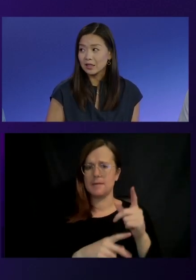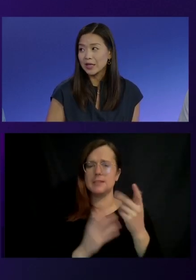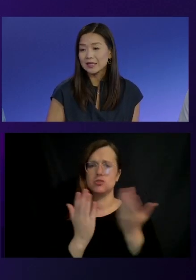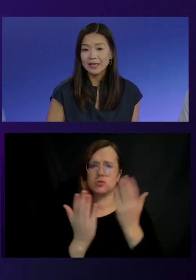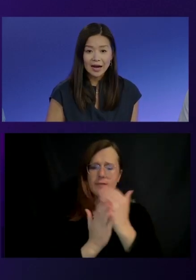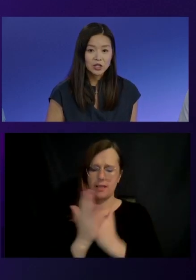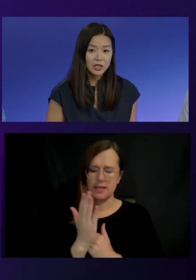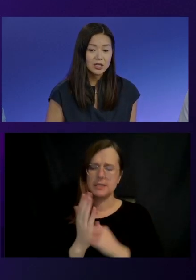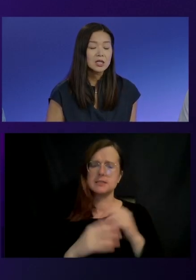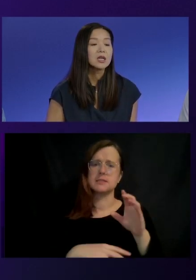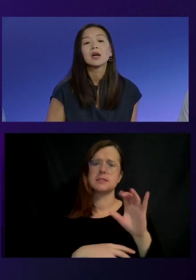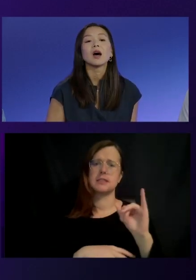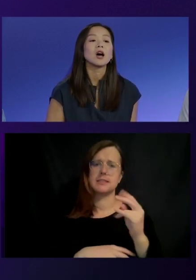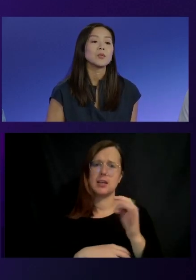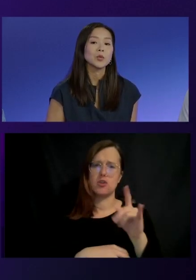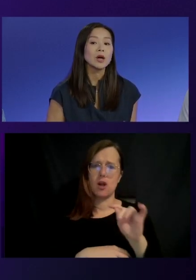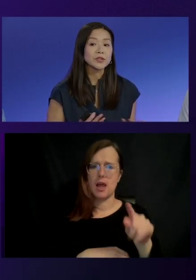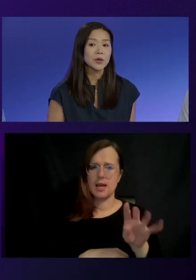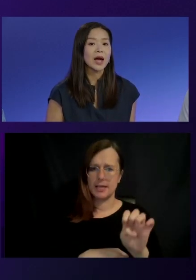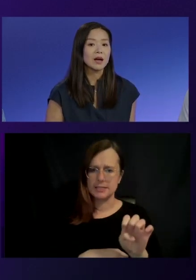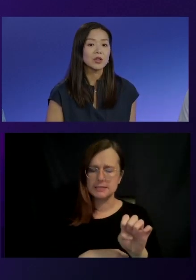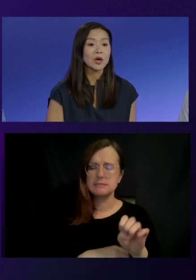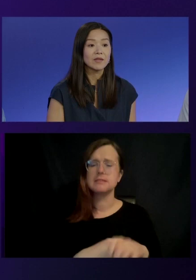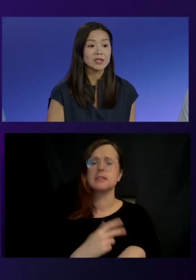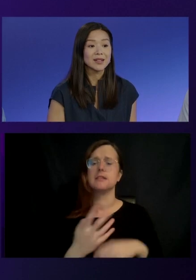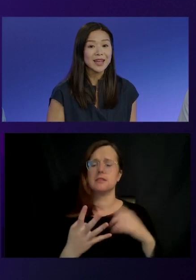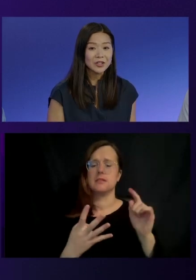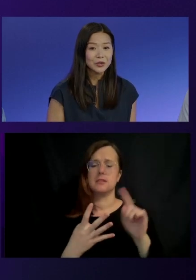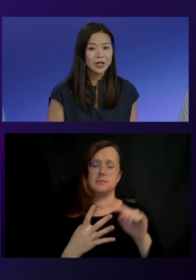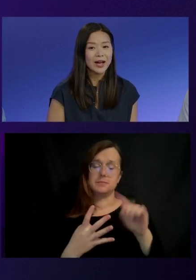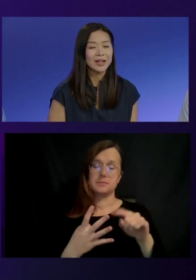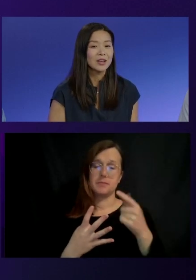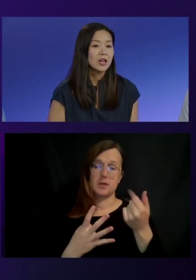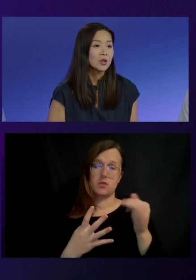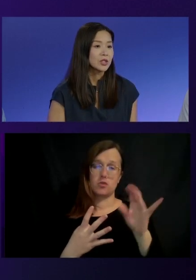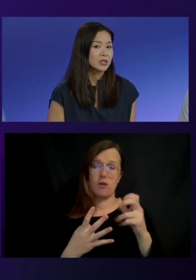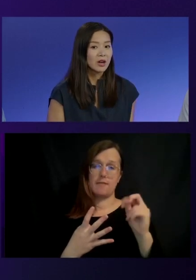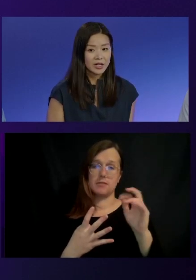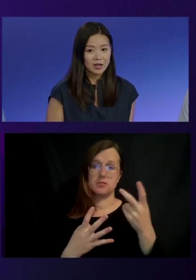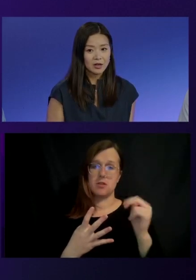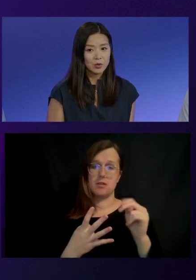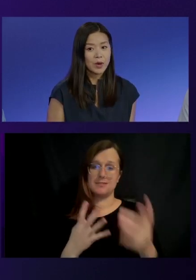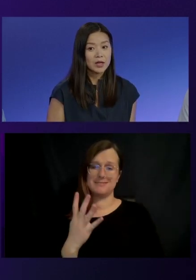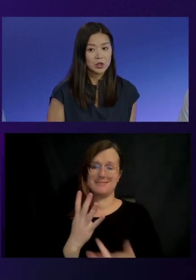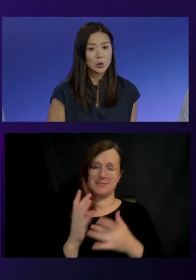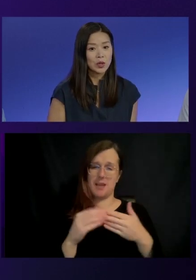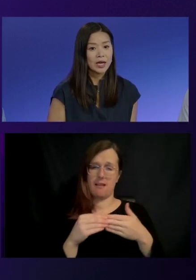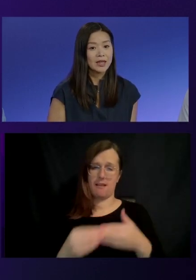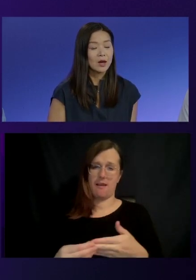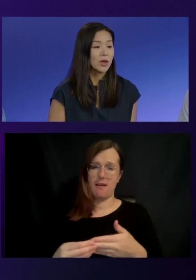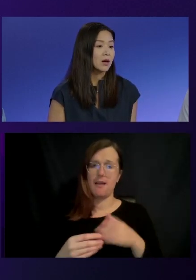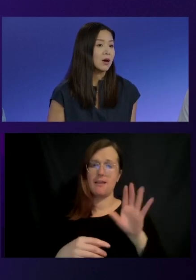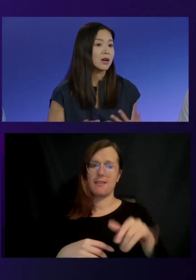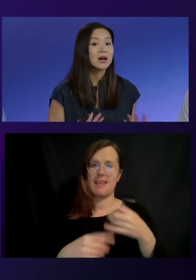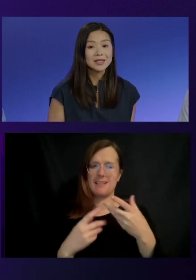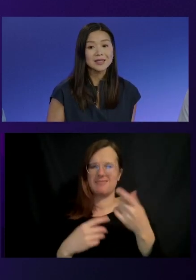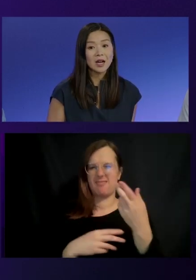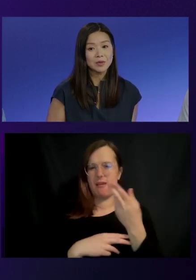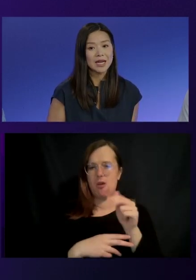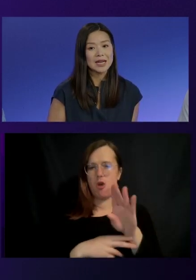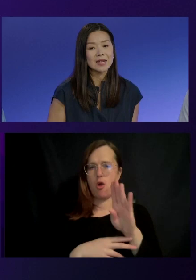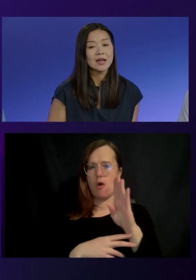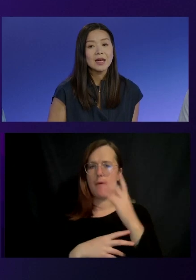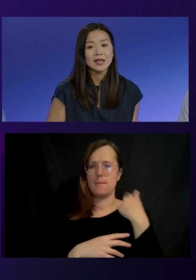containerized, database, and caching. We also have the Graviton Technical Guide, which is our GitHub repository that we are